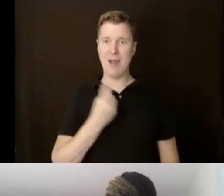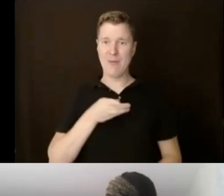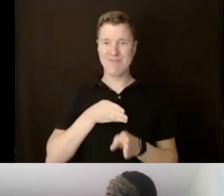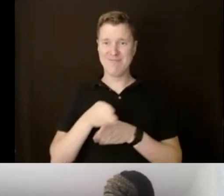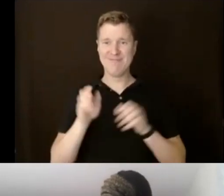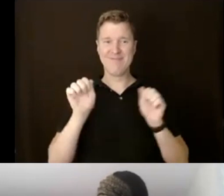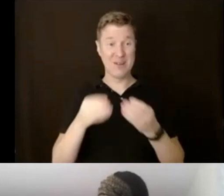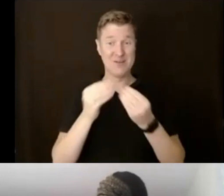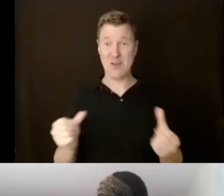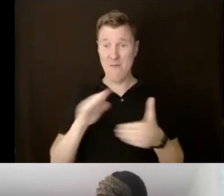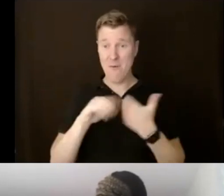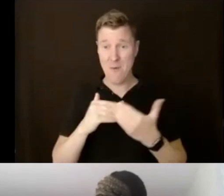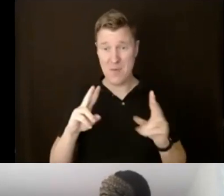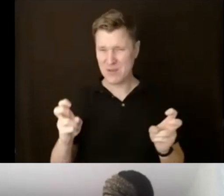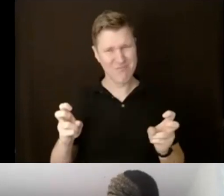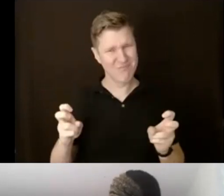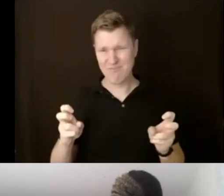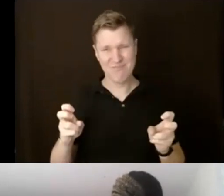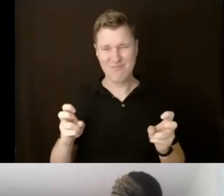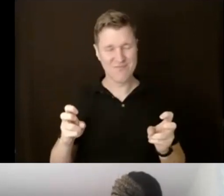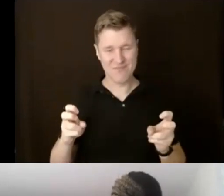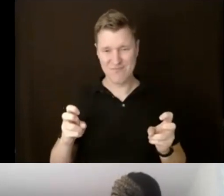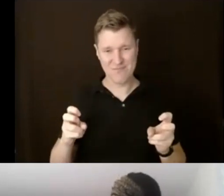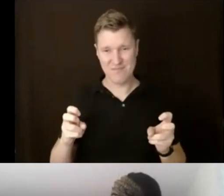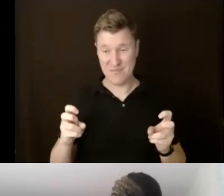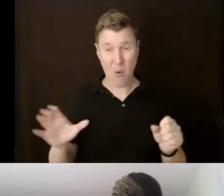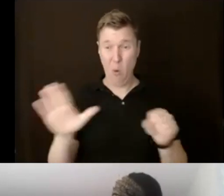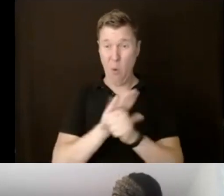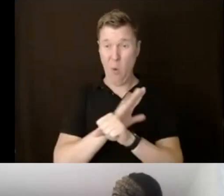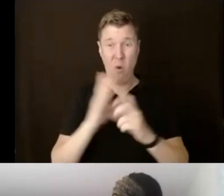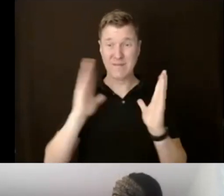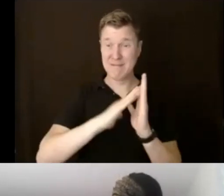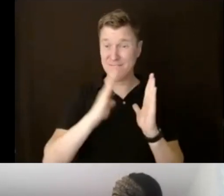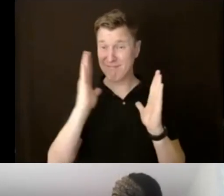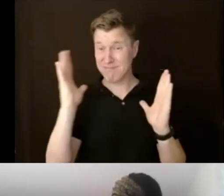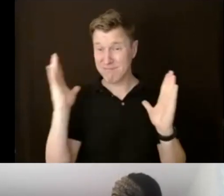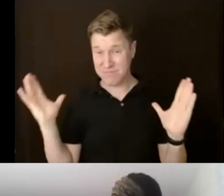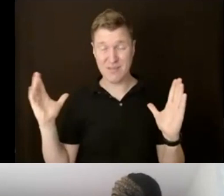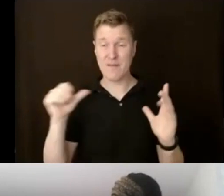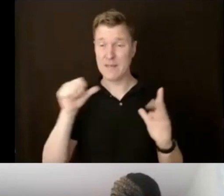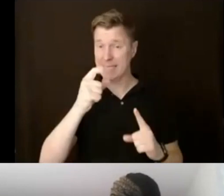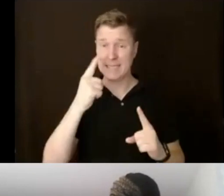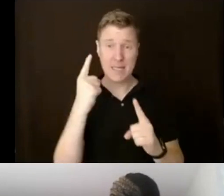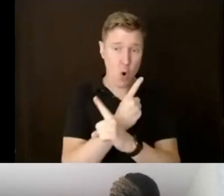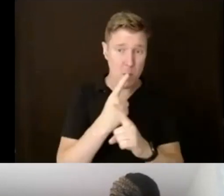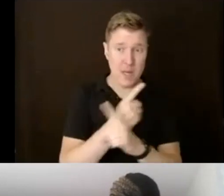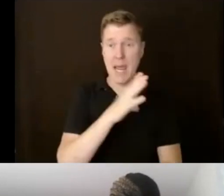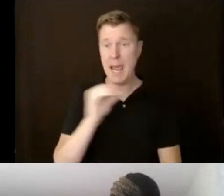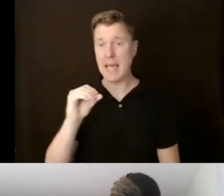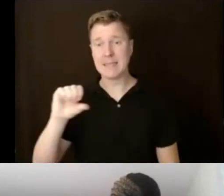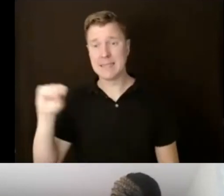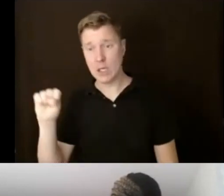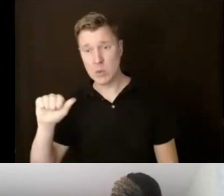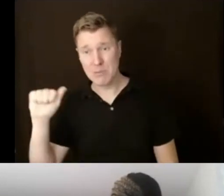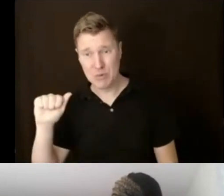solve this issue and end the whole spectrum of inappropriate and sexually abusive